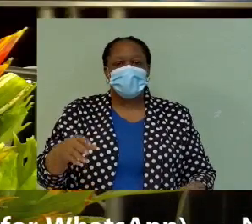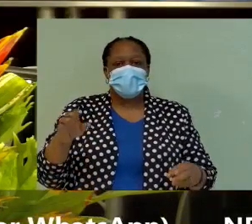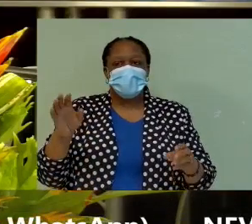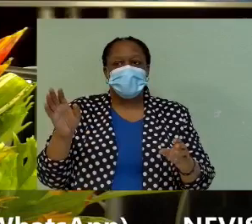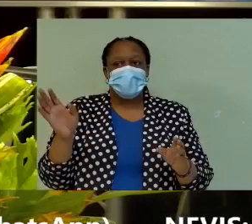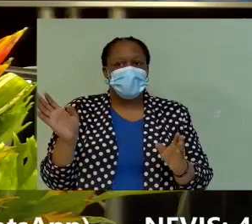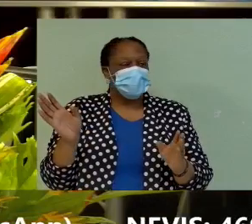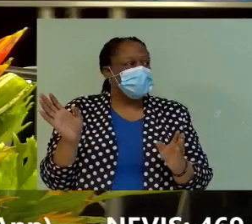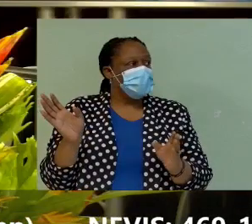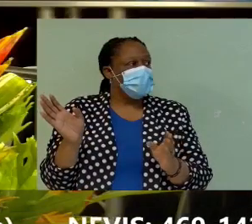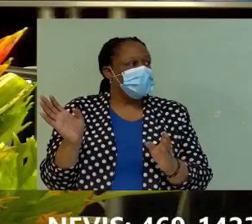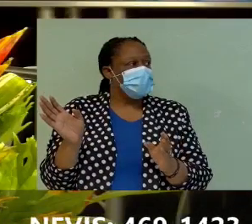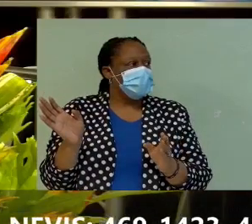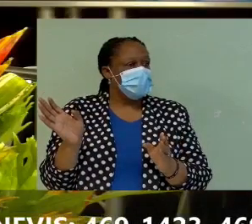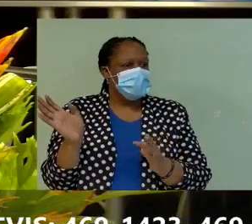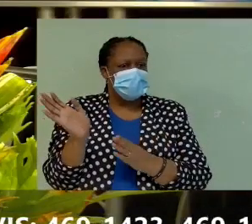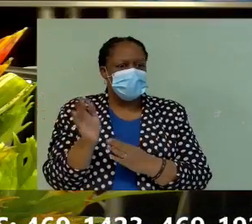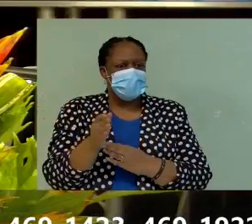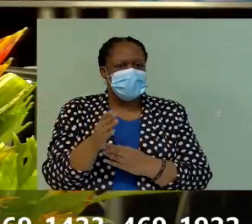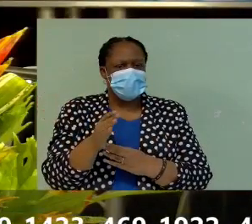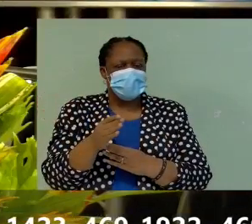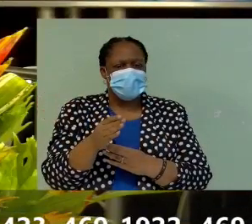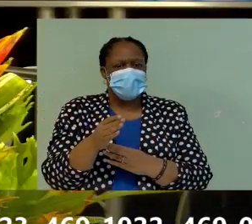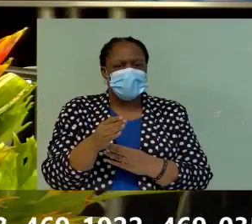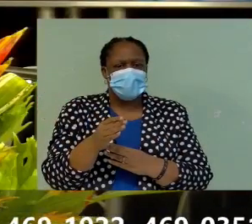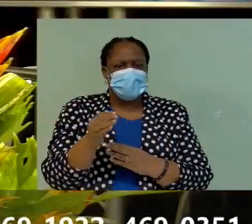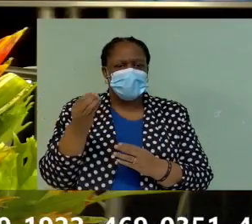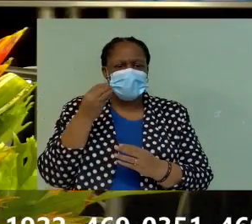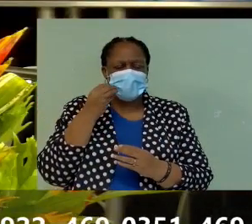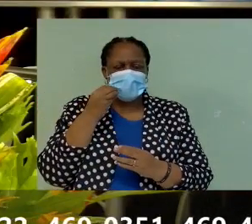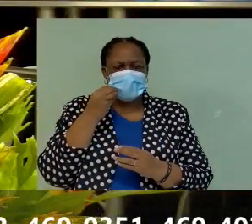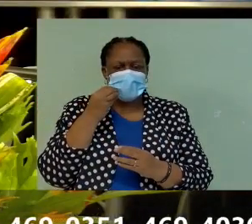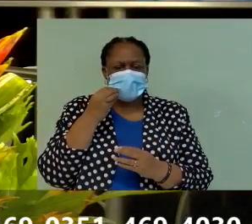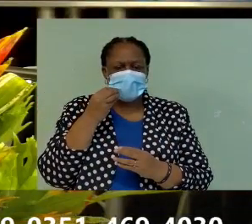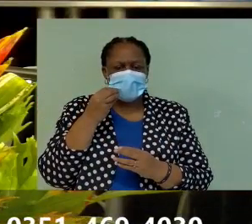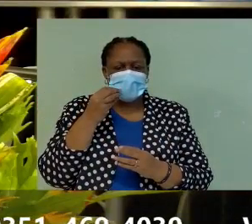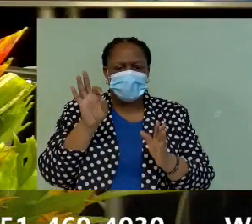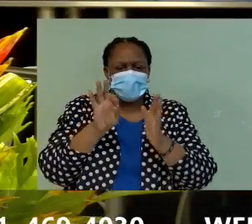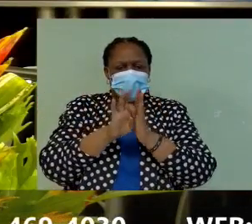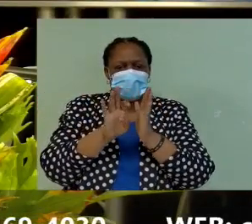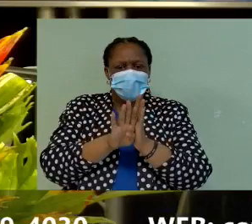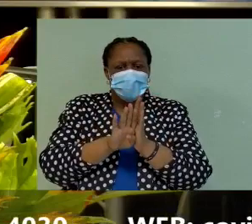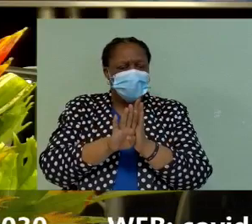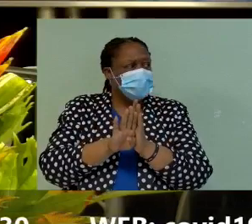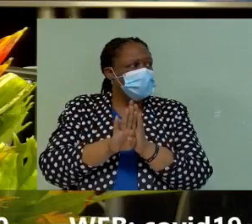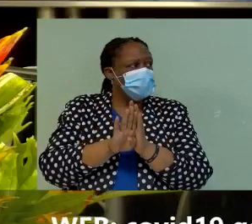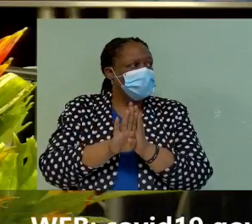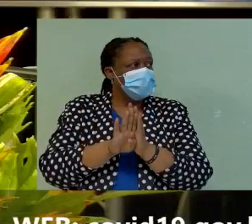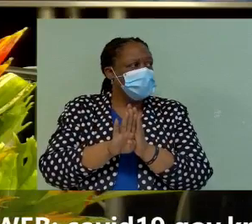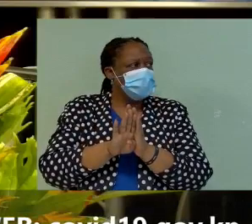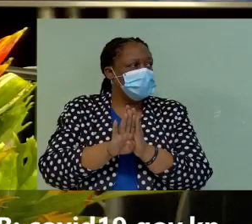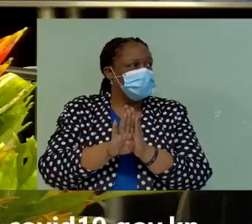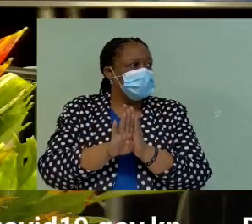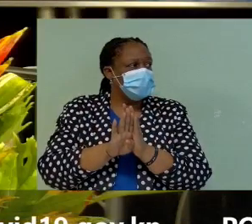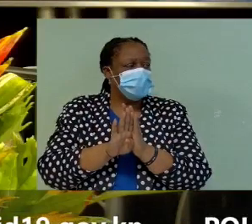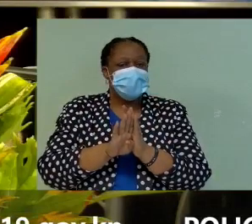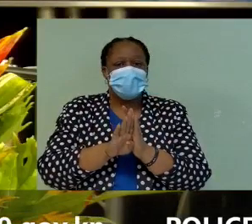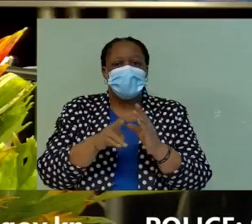offering 25% discount to all essential workers during this